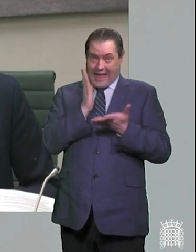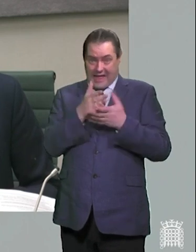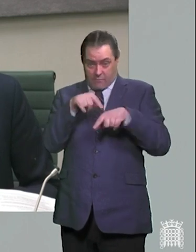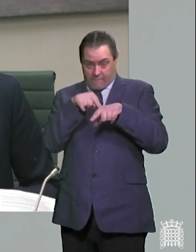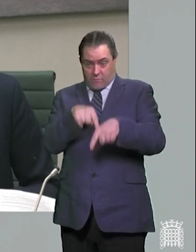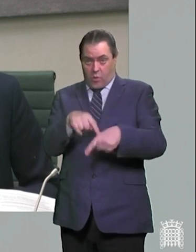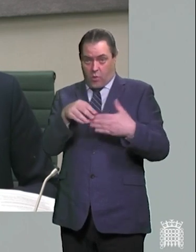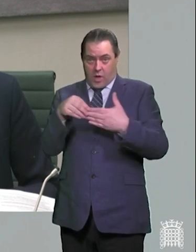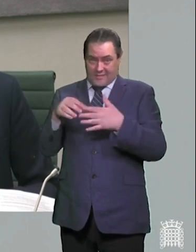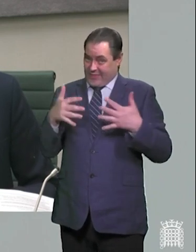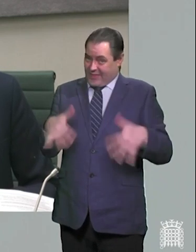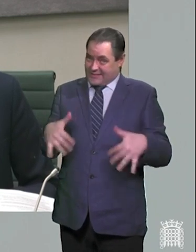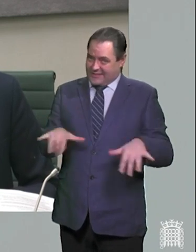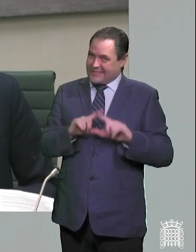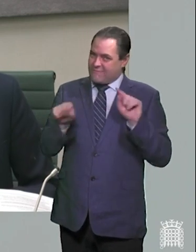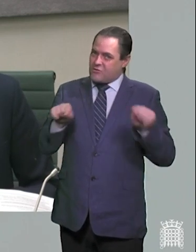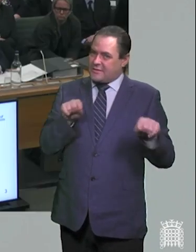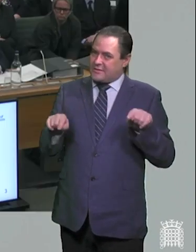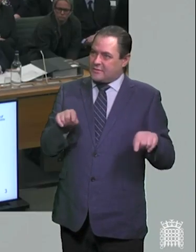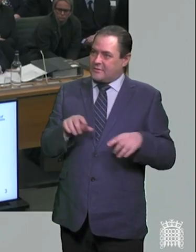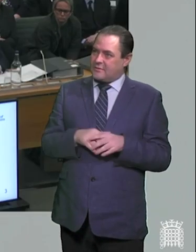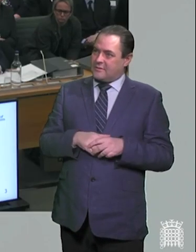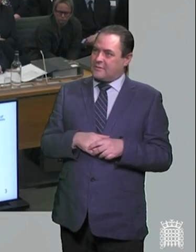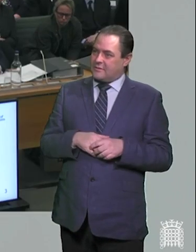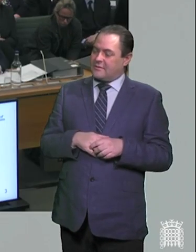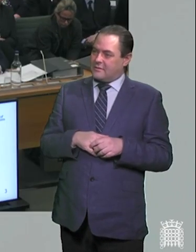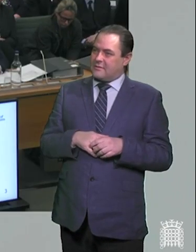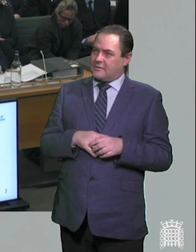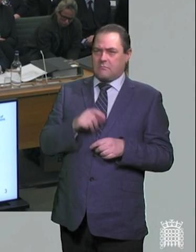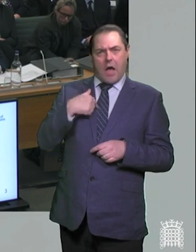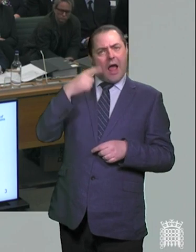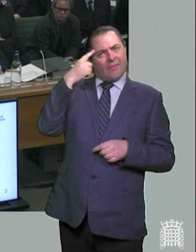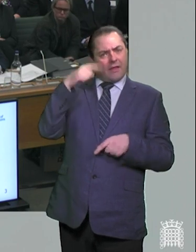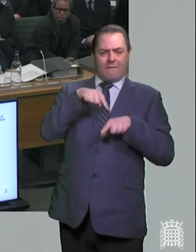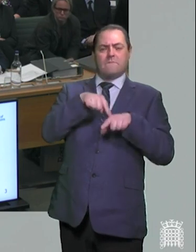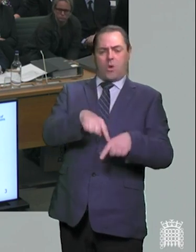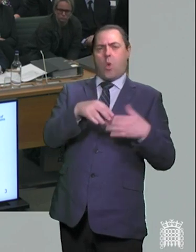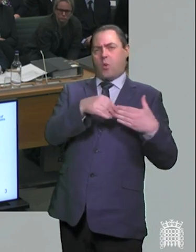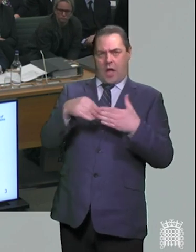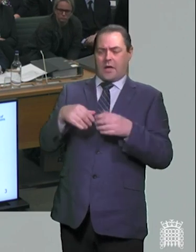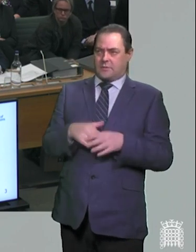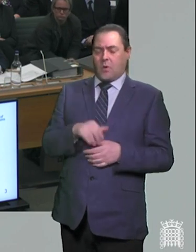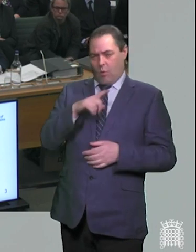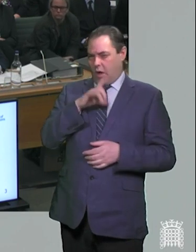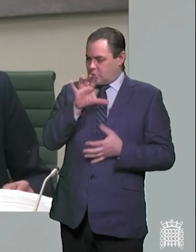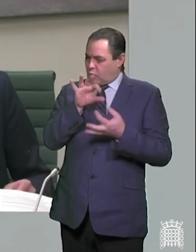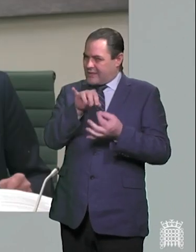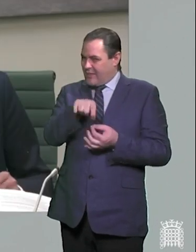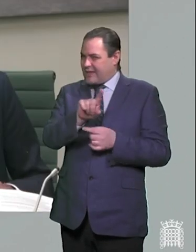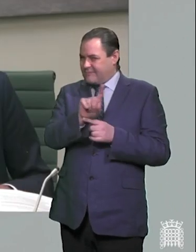being complied with, and I think by suggesting I believe that the guidance is being complied with. Right, okay, because I'll come to that,